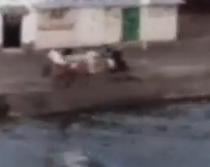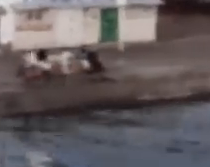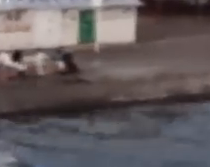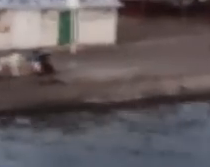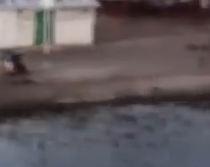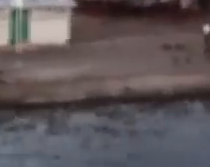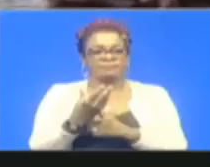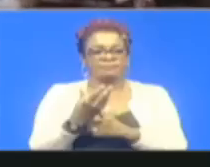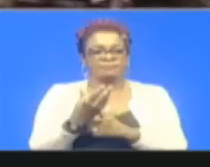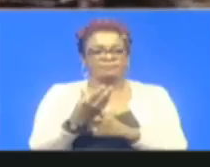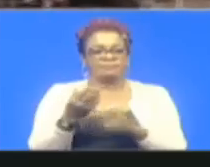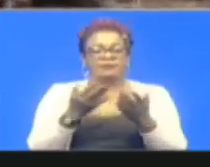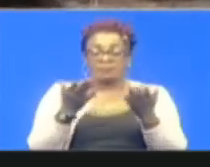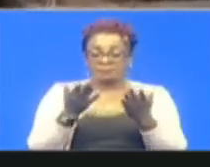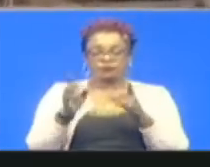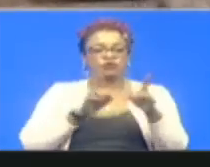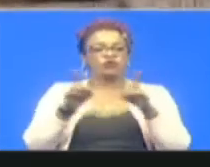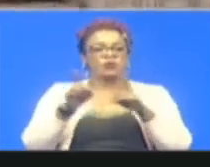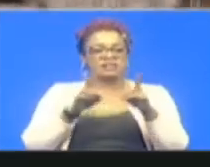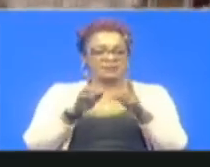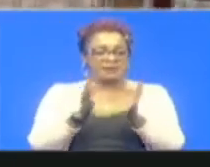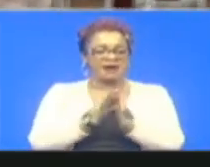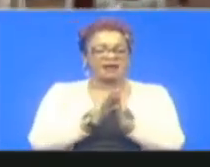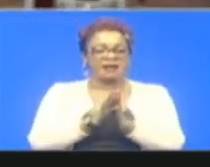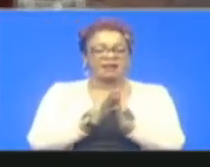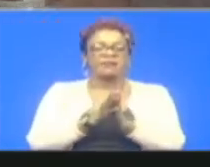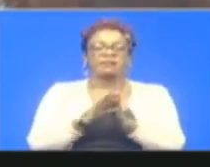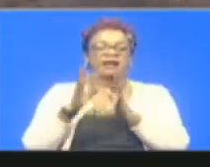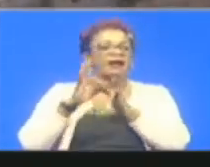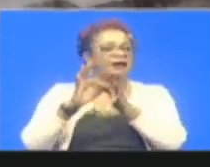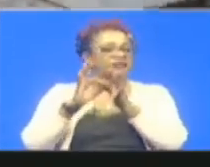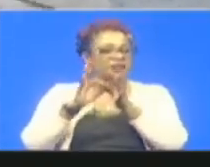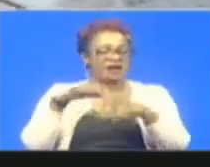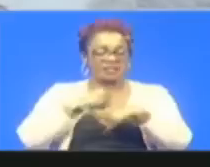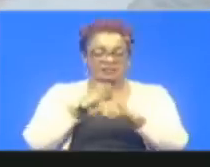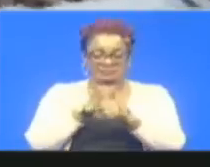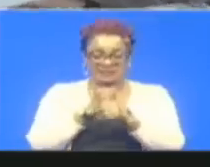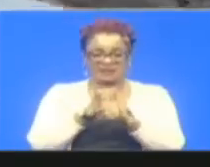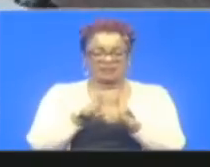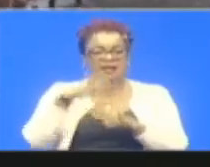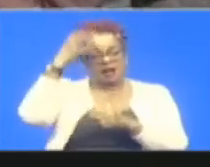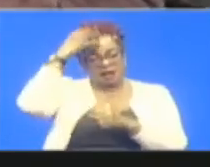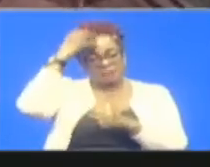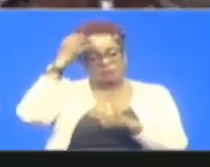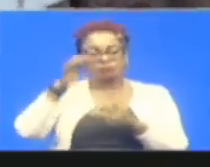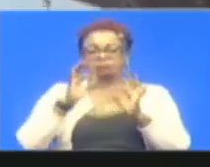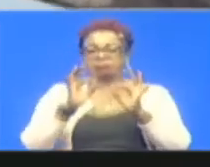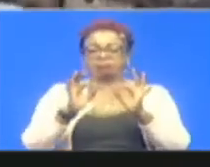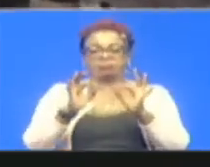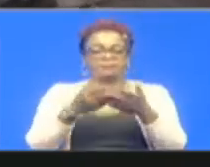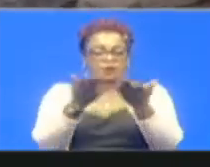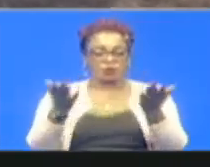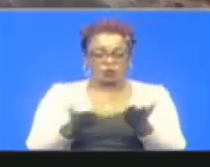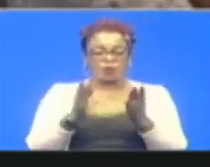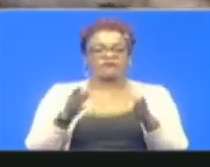But beneath the allure of tourism and the rich culture that make Lamu magical, there's a lesser pleasant reality that is at the core of the existence of